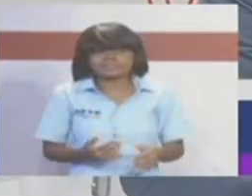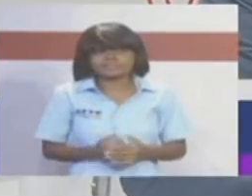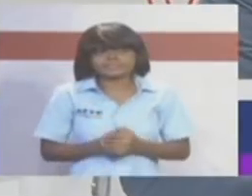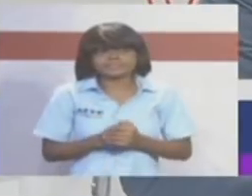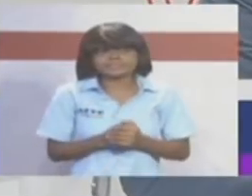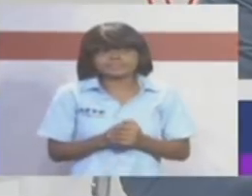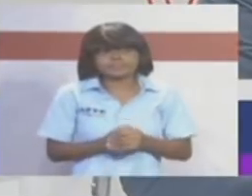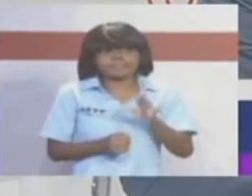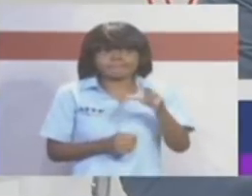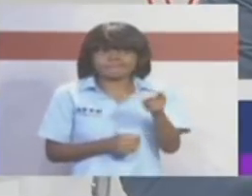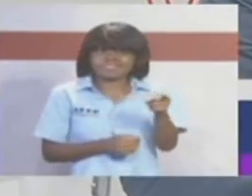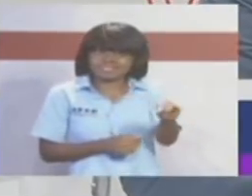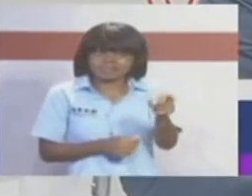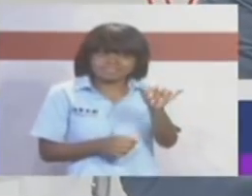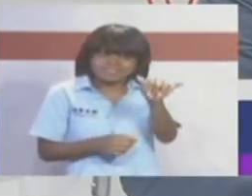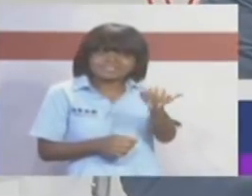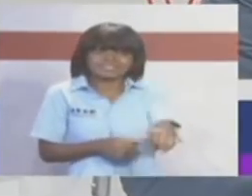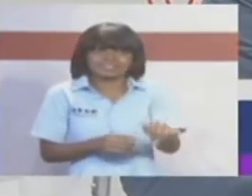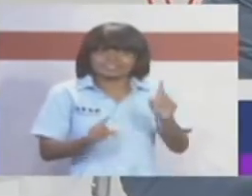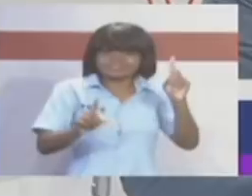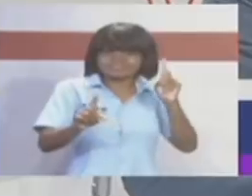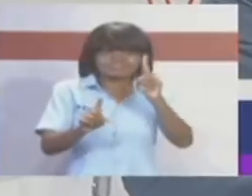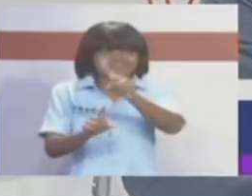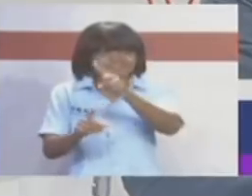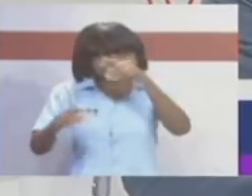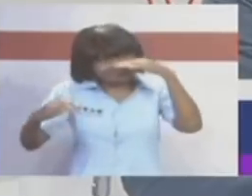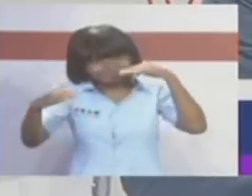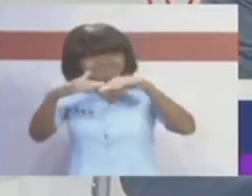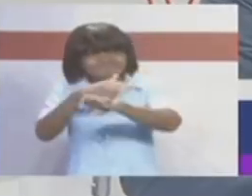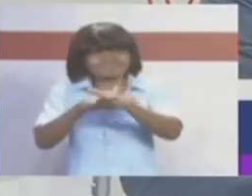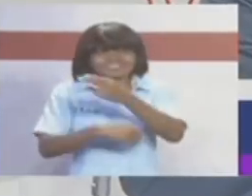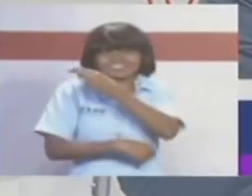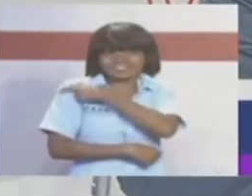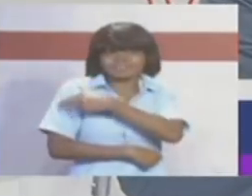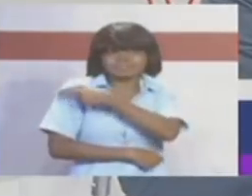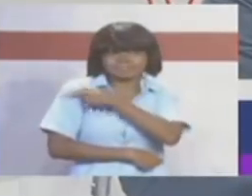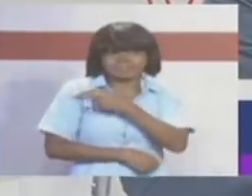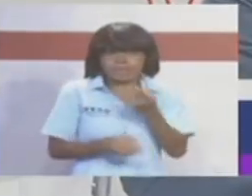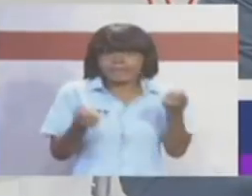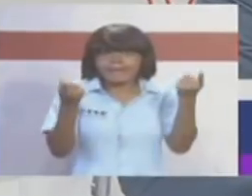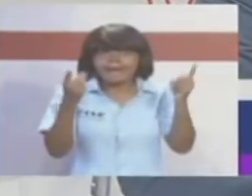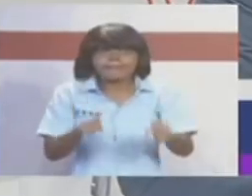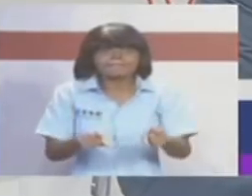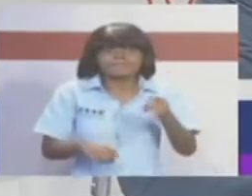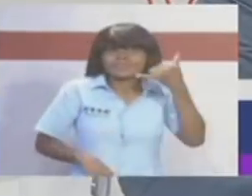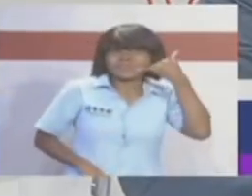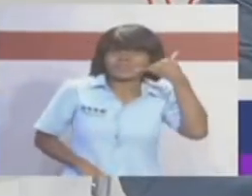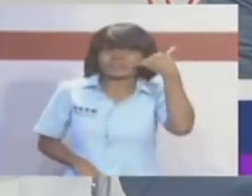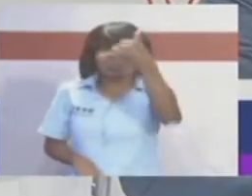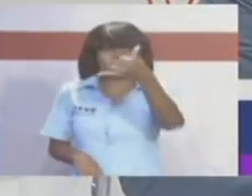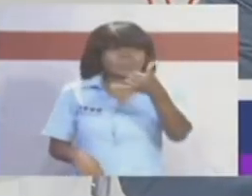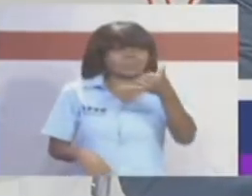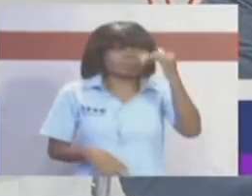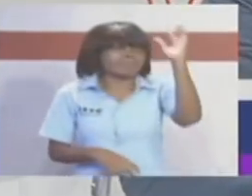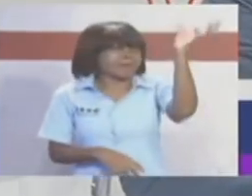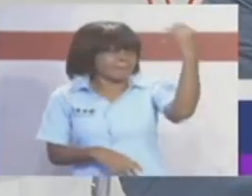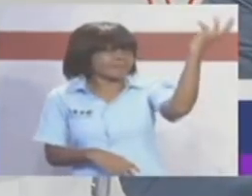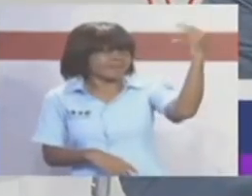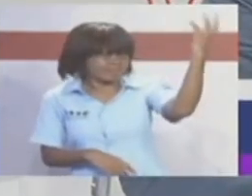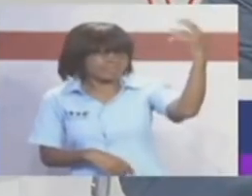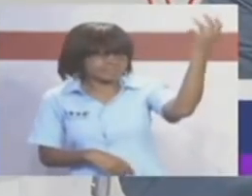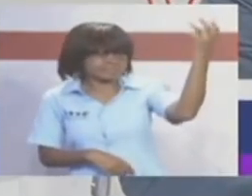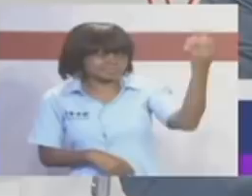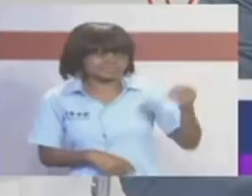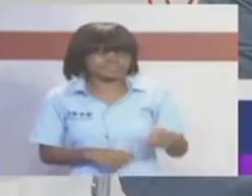healthcare system. So when an ambulance is called, there's hesitancy to use that service to go and get additional higher